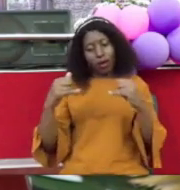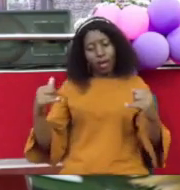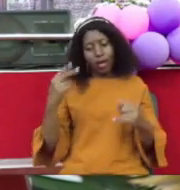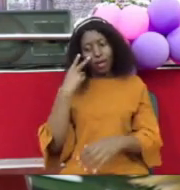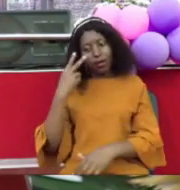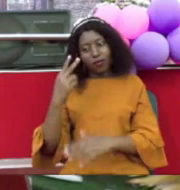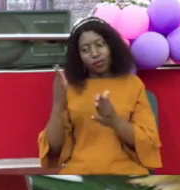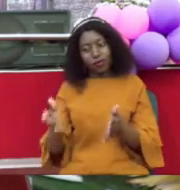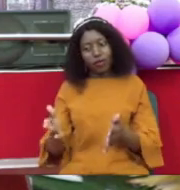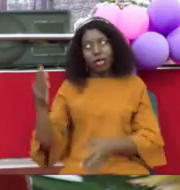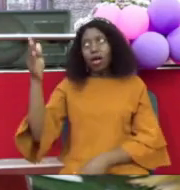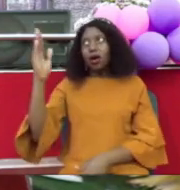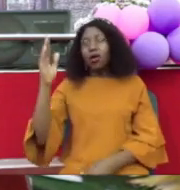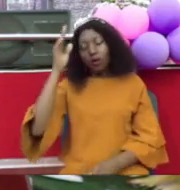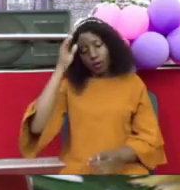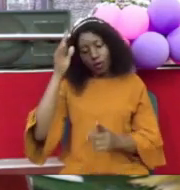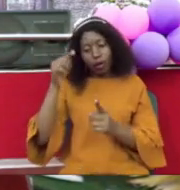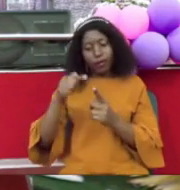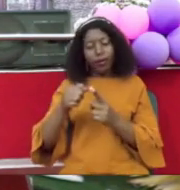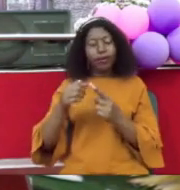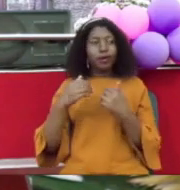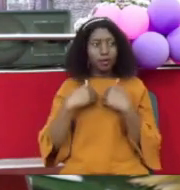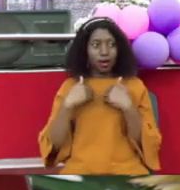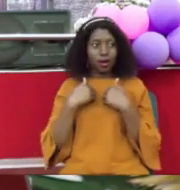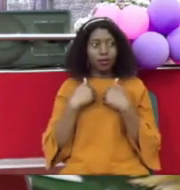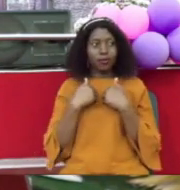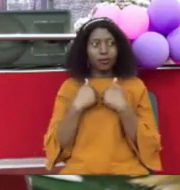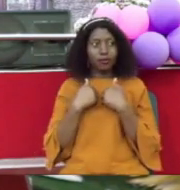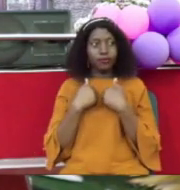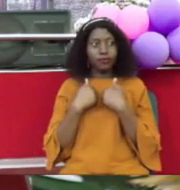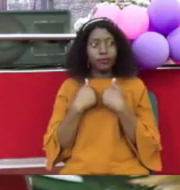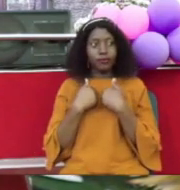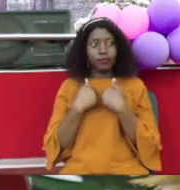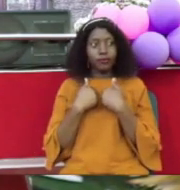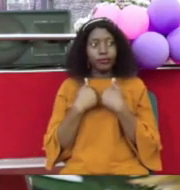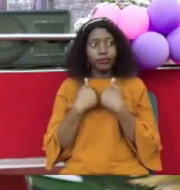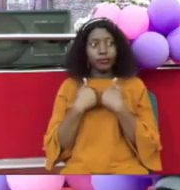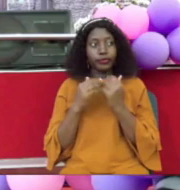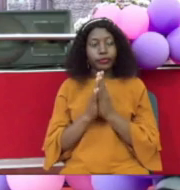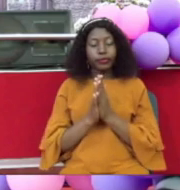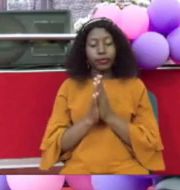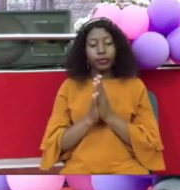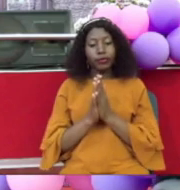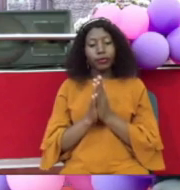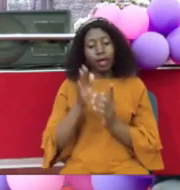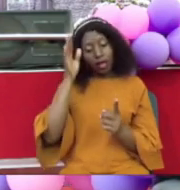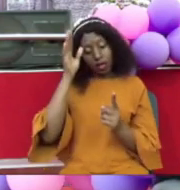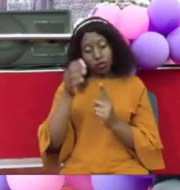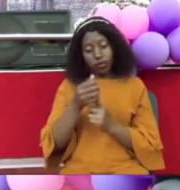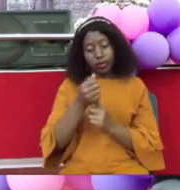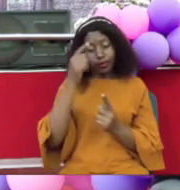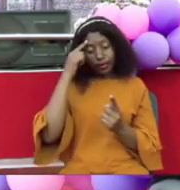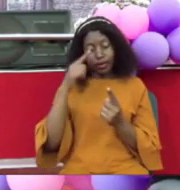and a purpose. Na hata wale wote ambao wanafuatilia kwenye mitambo wote, Mungu ako na makusudi. To fulfill that purpose,